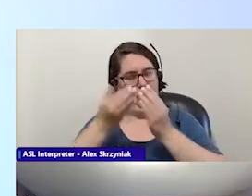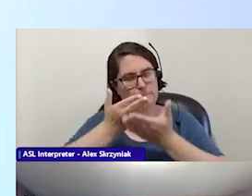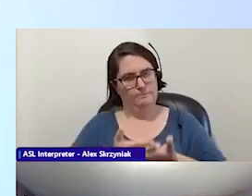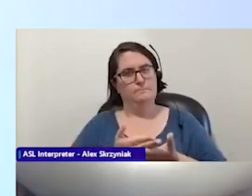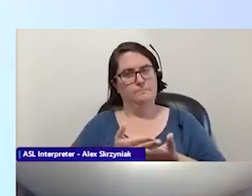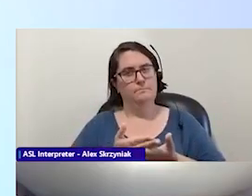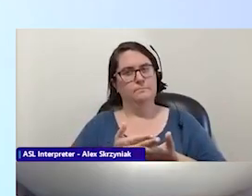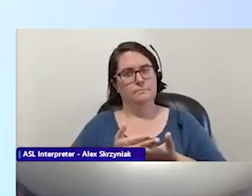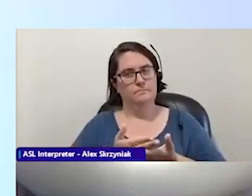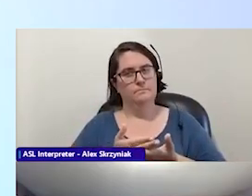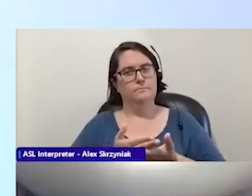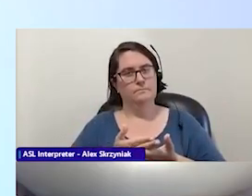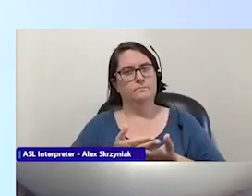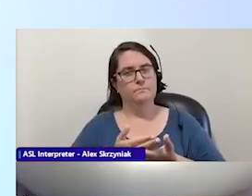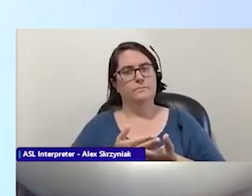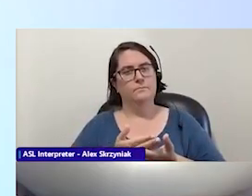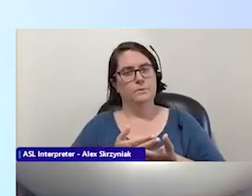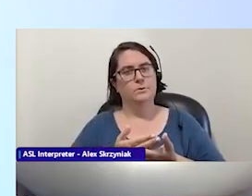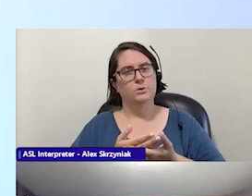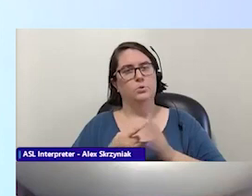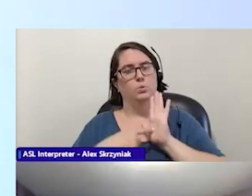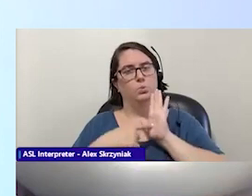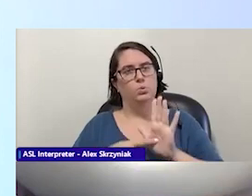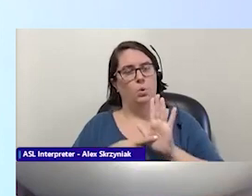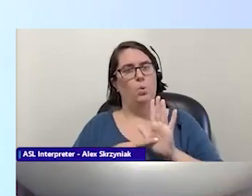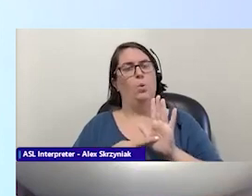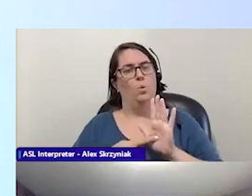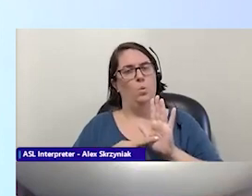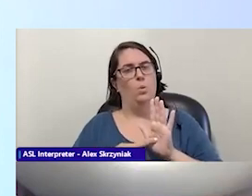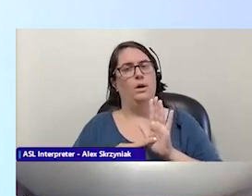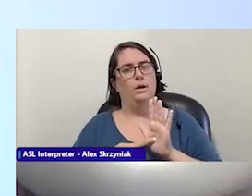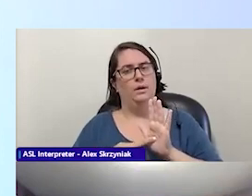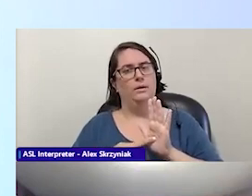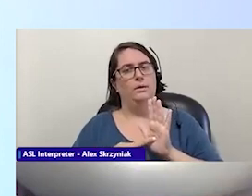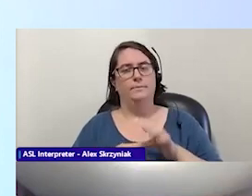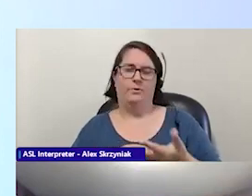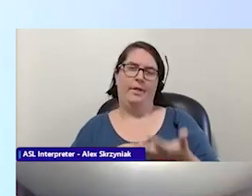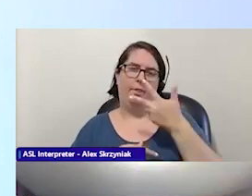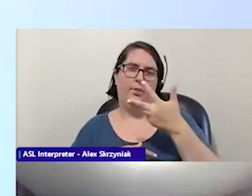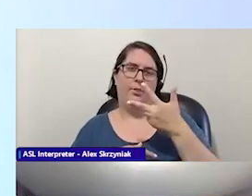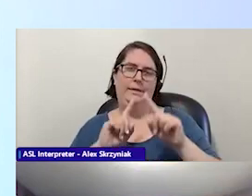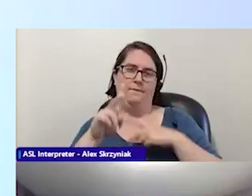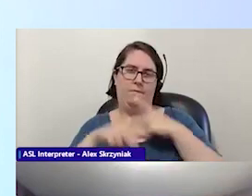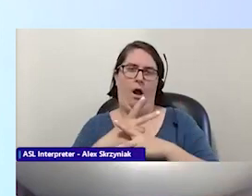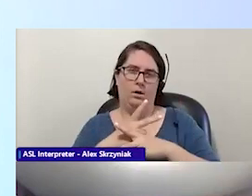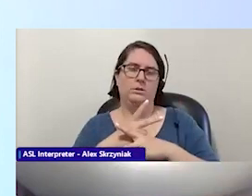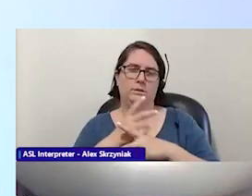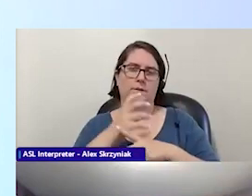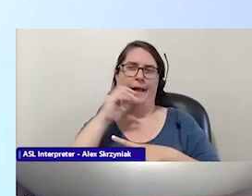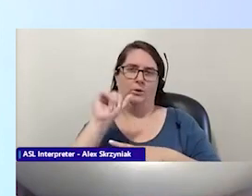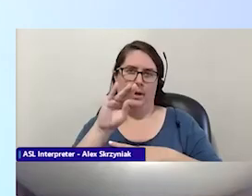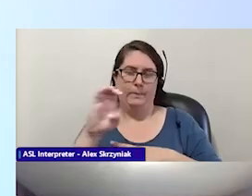estimate the prevalence of the 3 different types of elder abuse in both